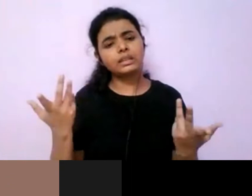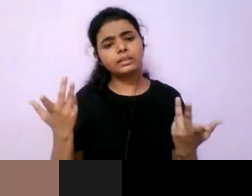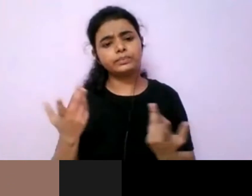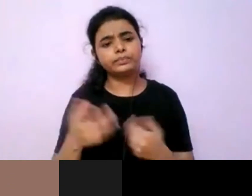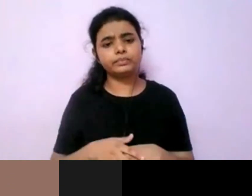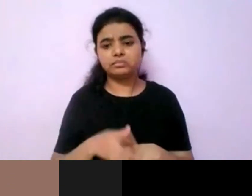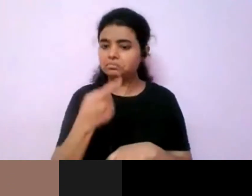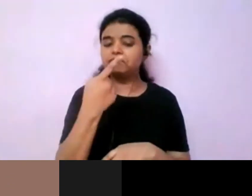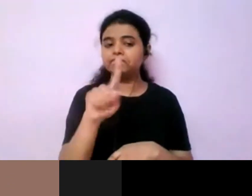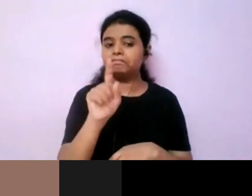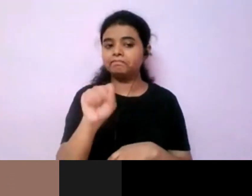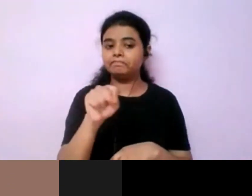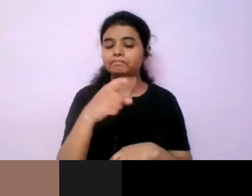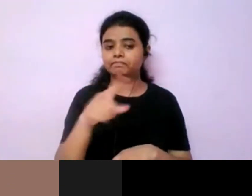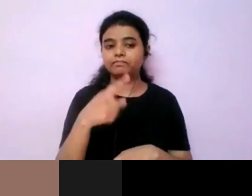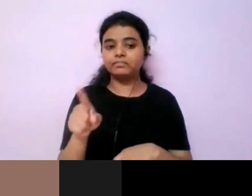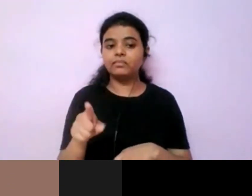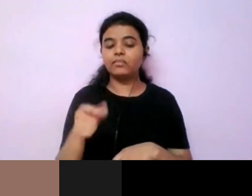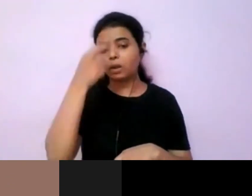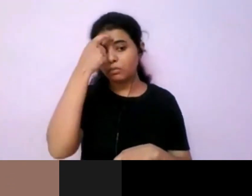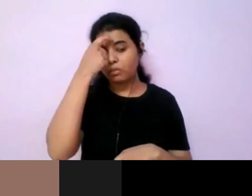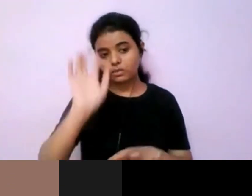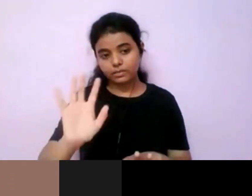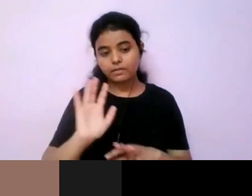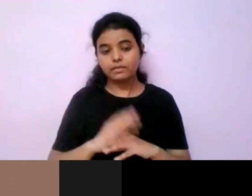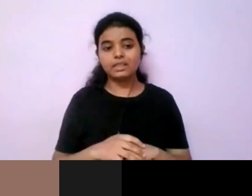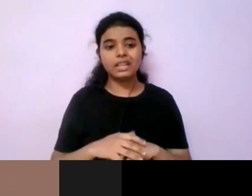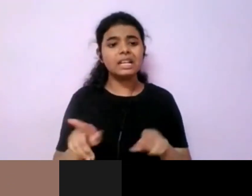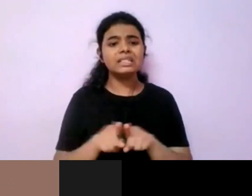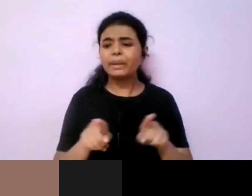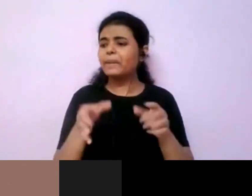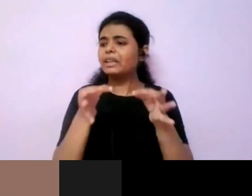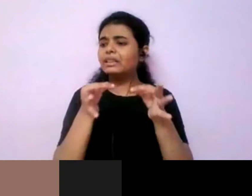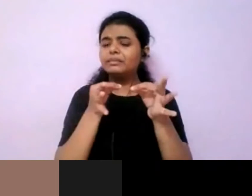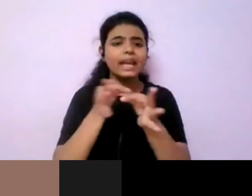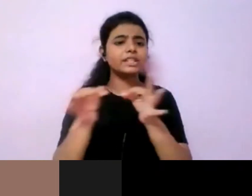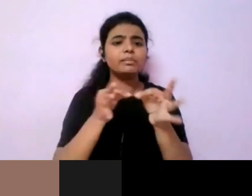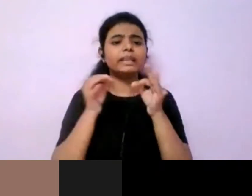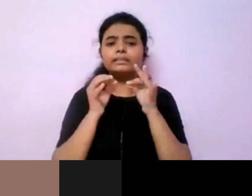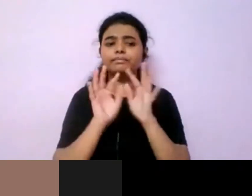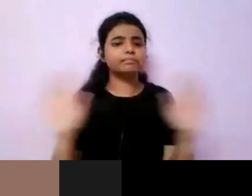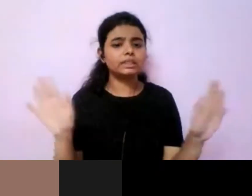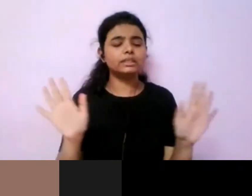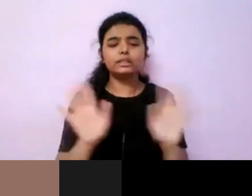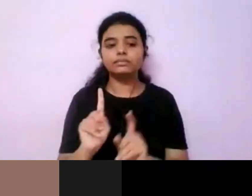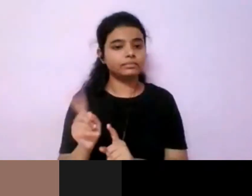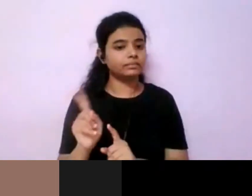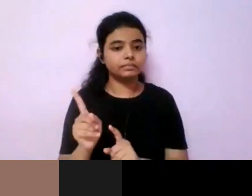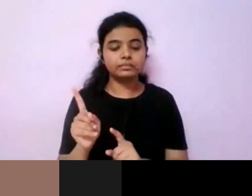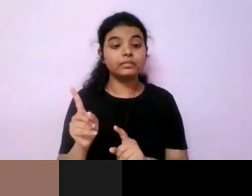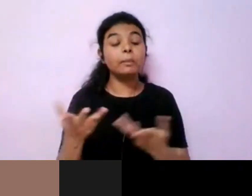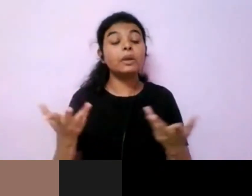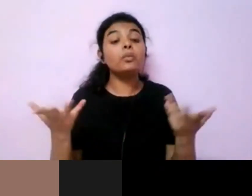you're right, that there's a real issue to sort of, it's not just about describing the stigma that people experience, but it's about why do